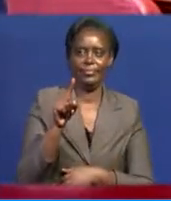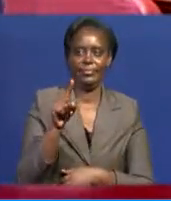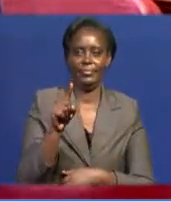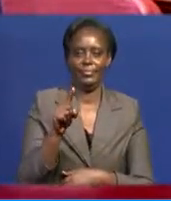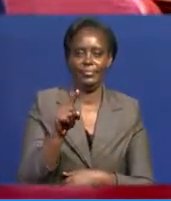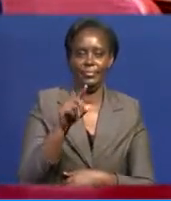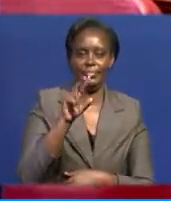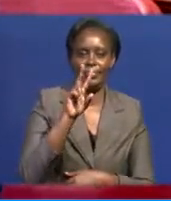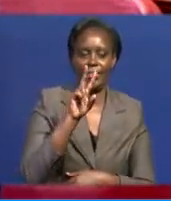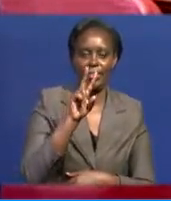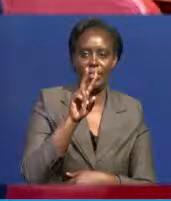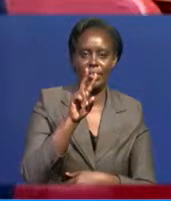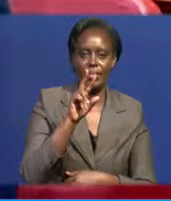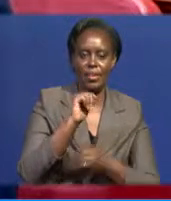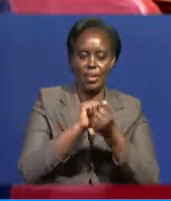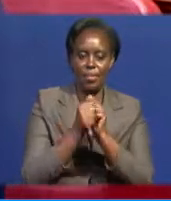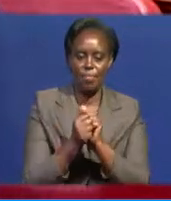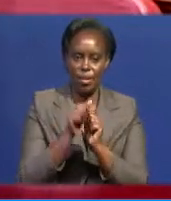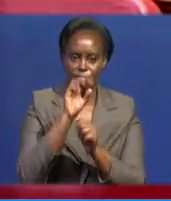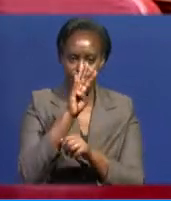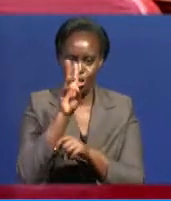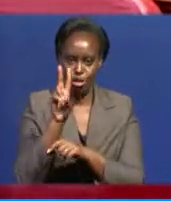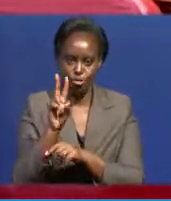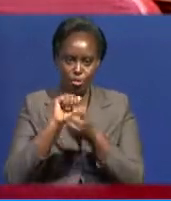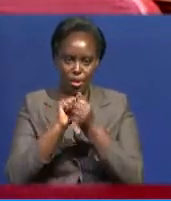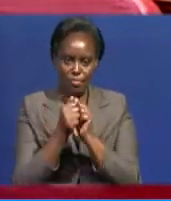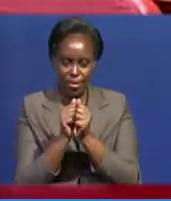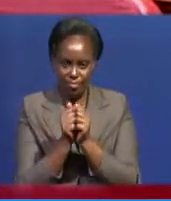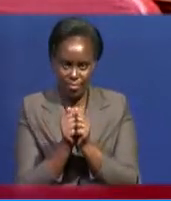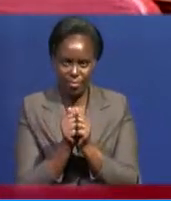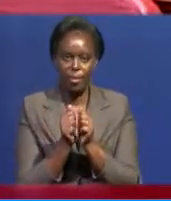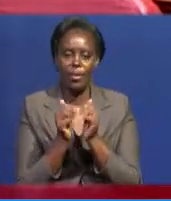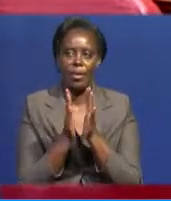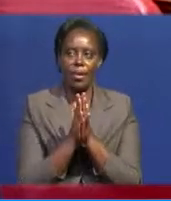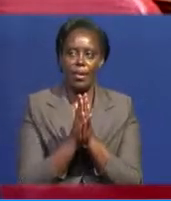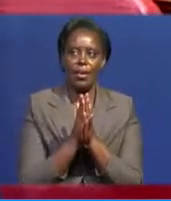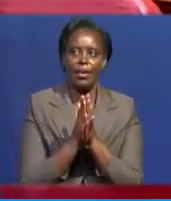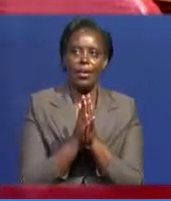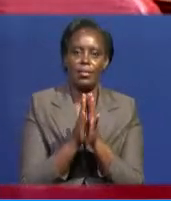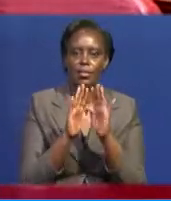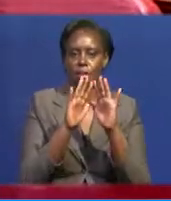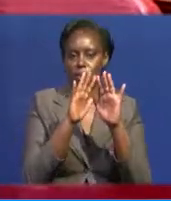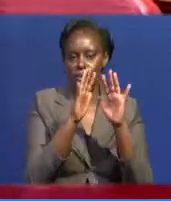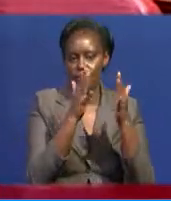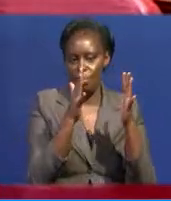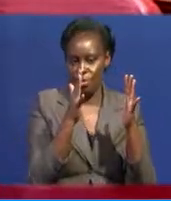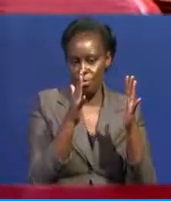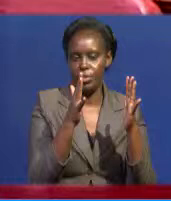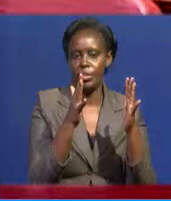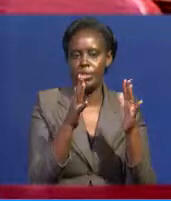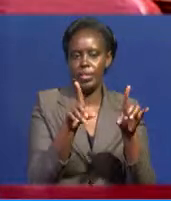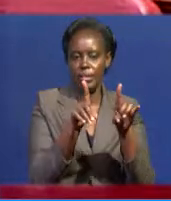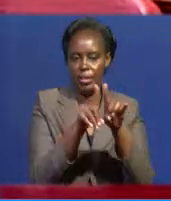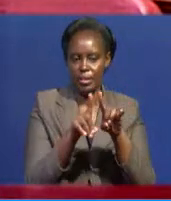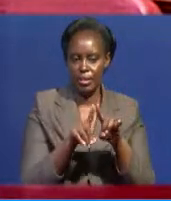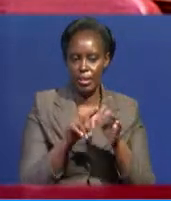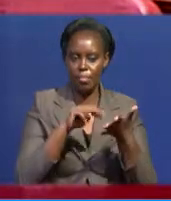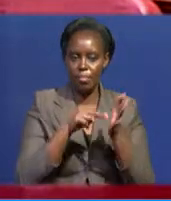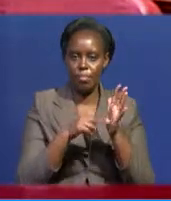We've passed 42, we amended 42 amendments, and congratulations to this House also.